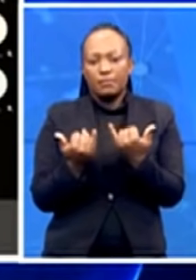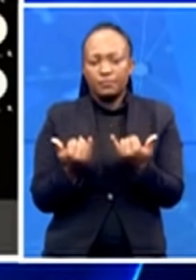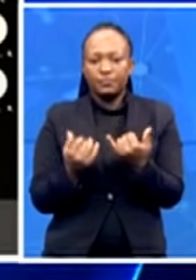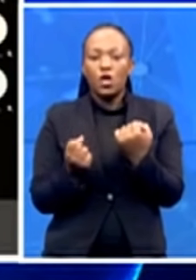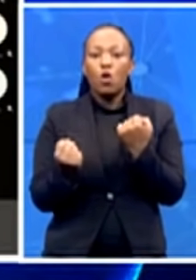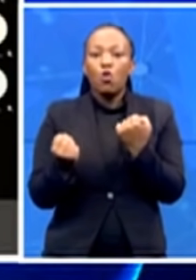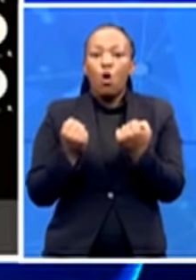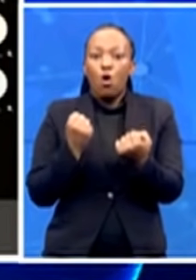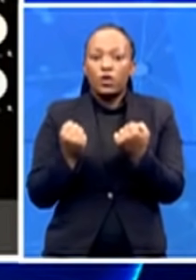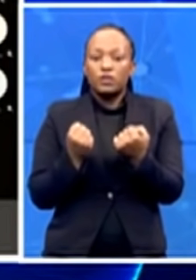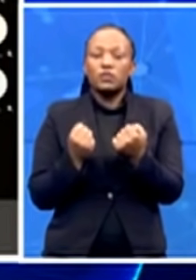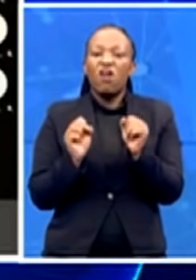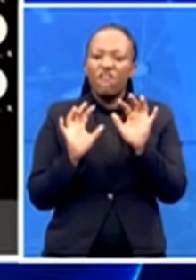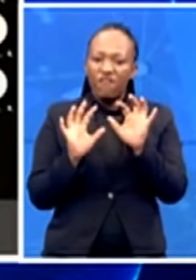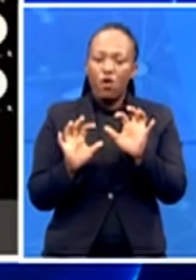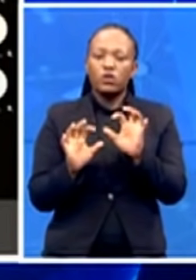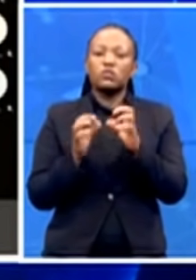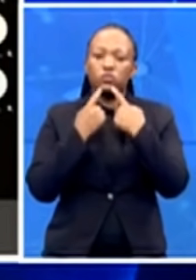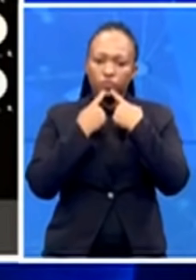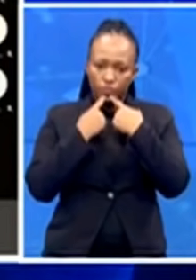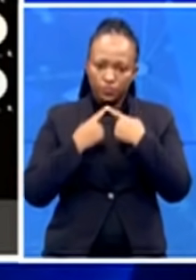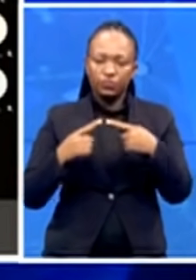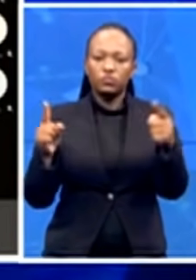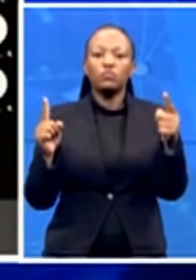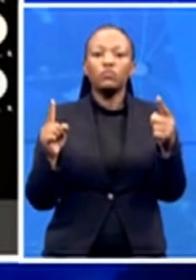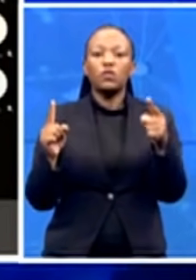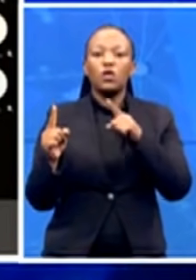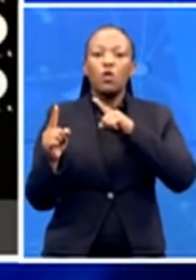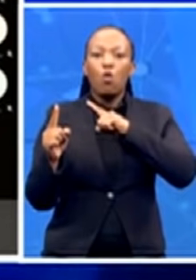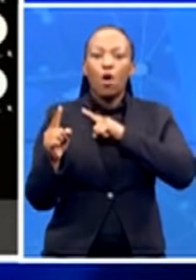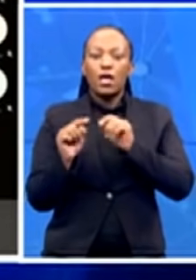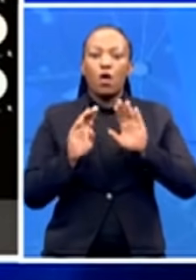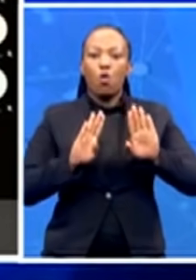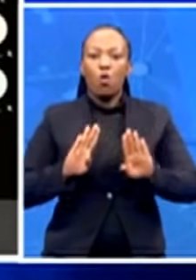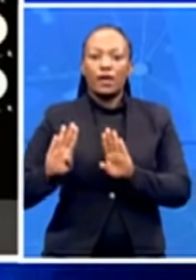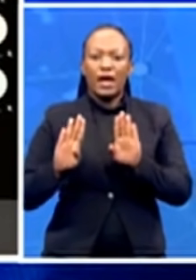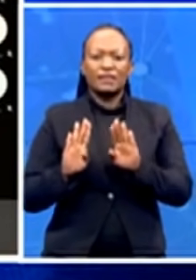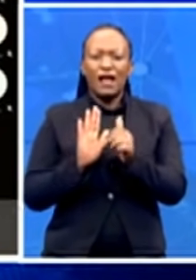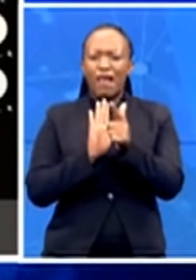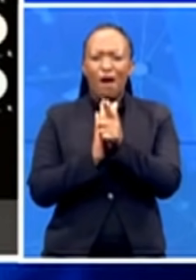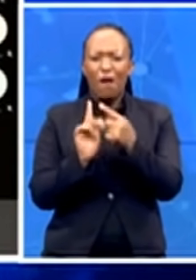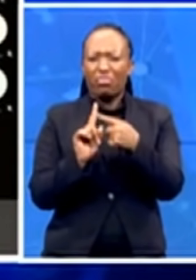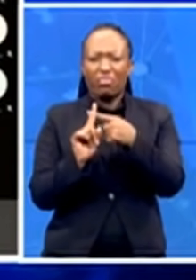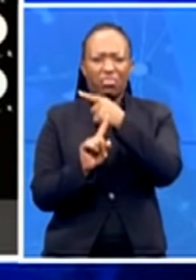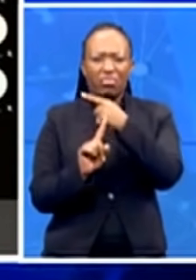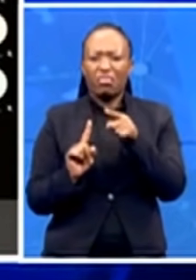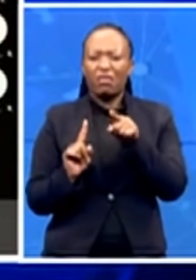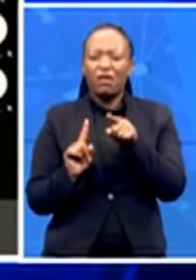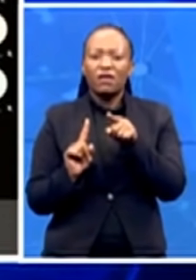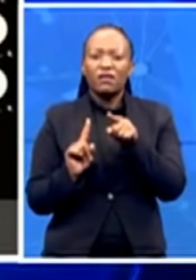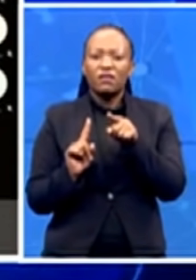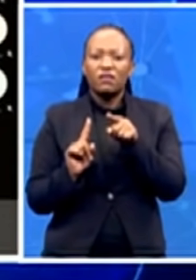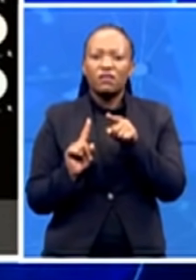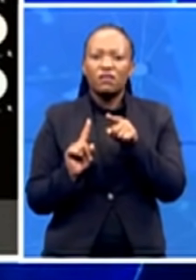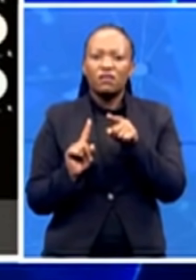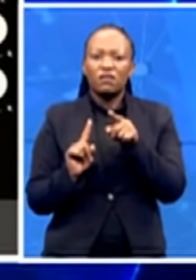declarator in respect of conduct that is not lawful and not administrative action as set out